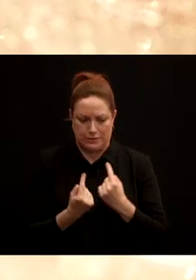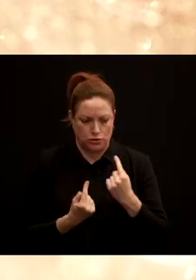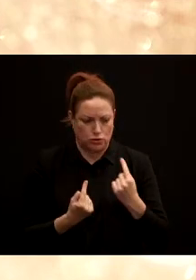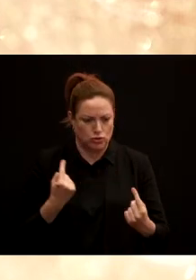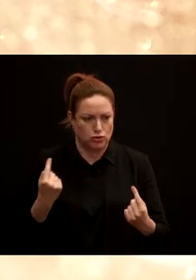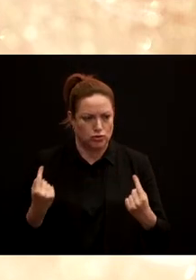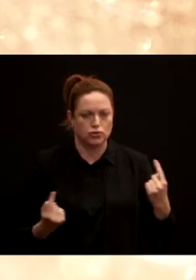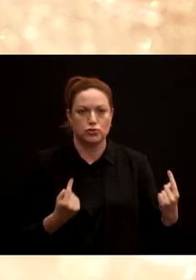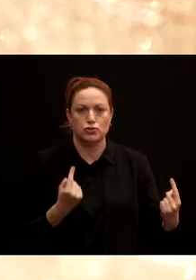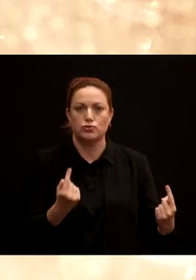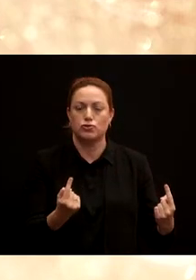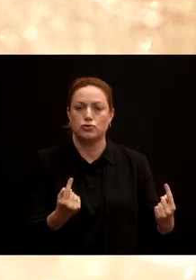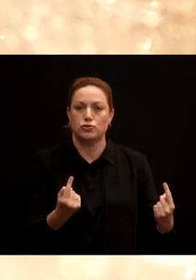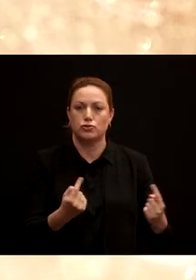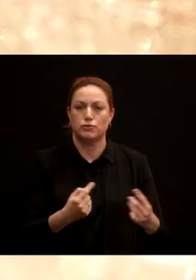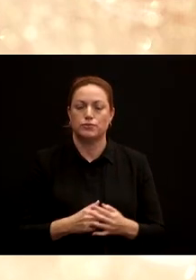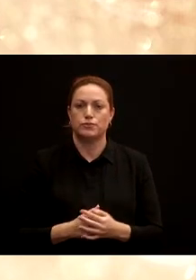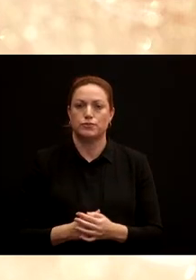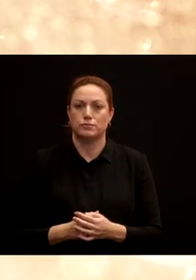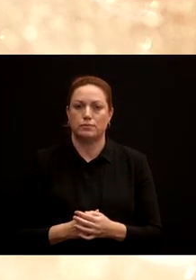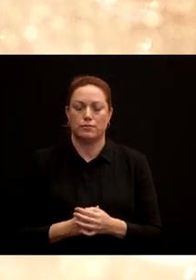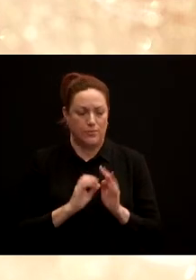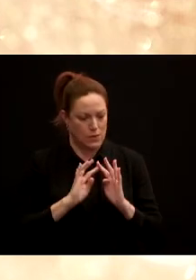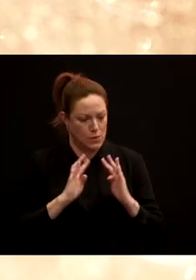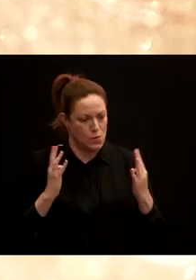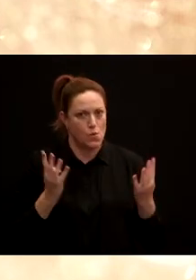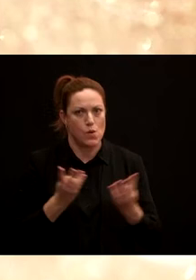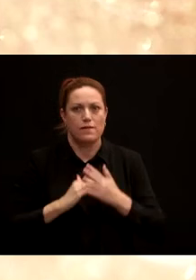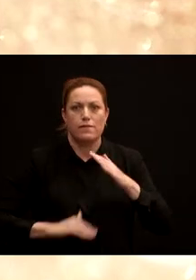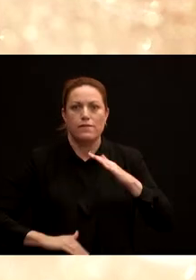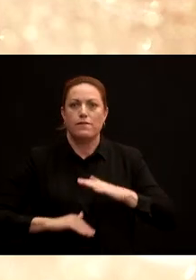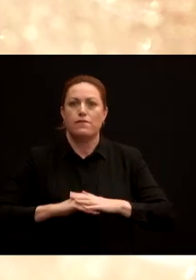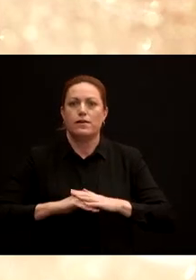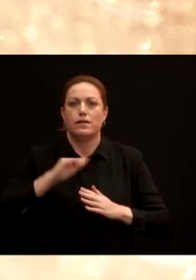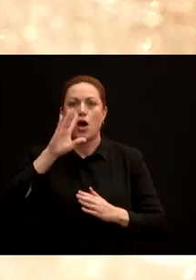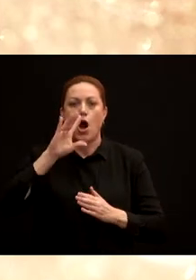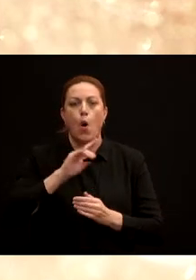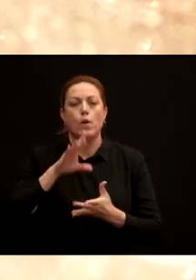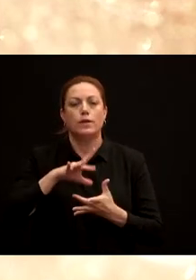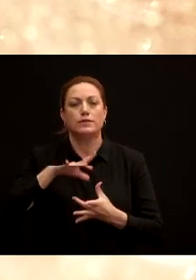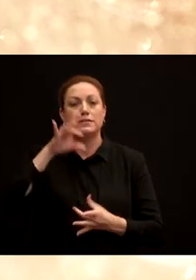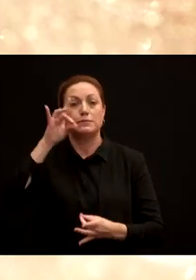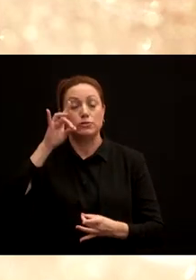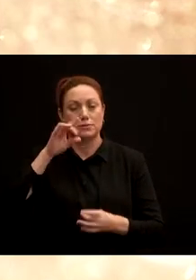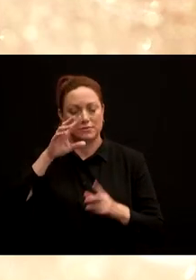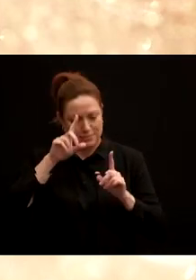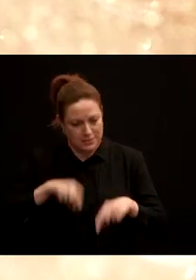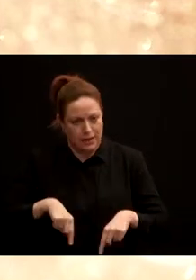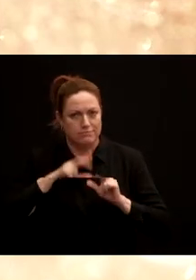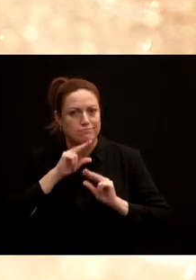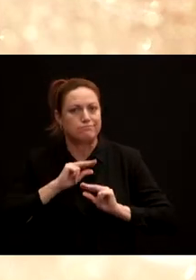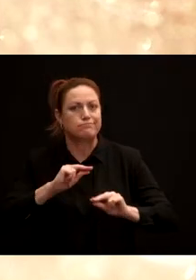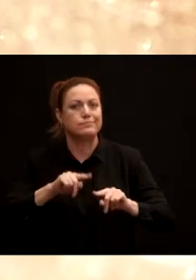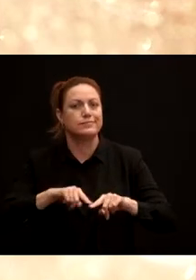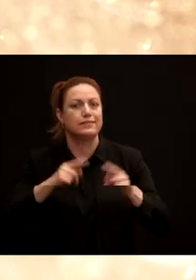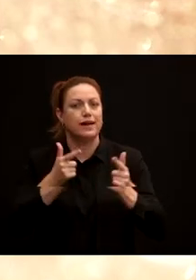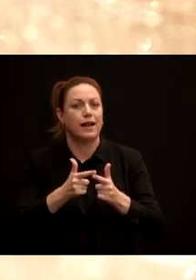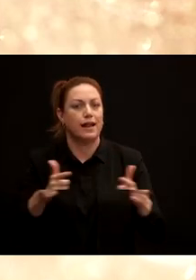them. All of them were filled with the Holy Spirit and began to speak in other